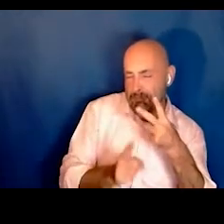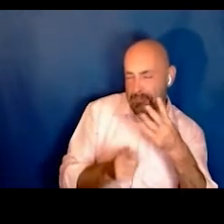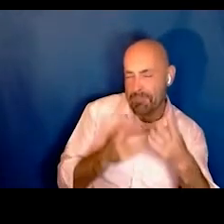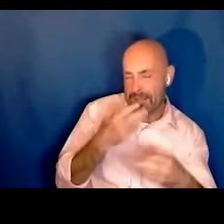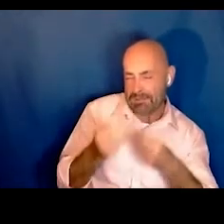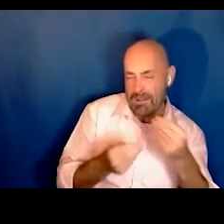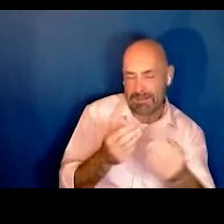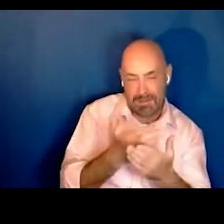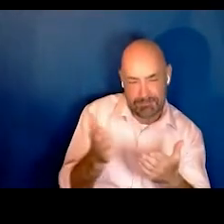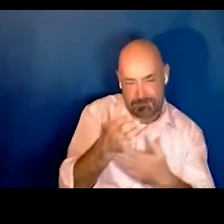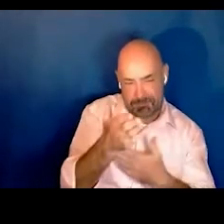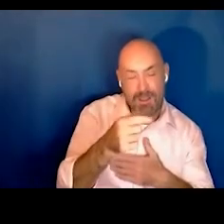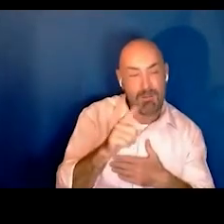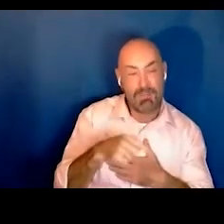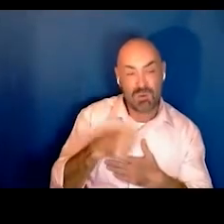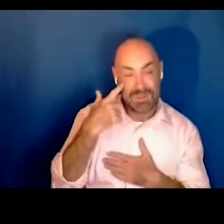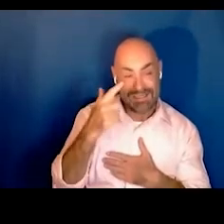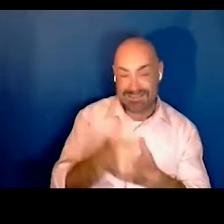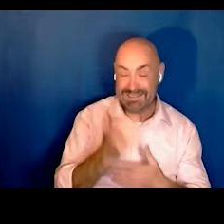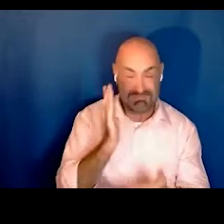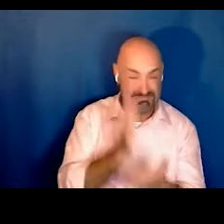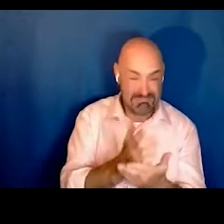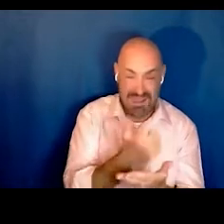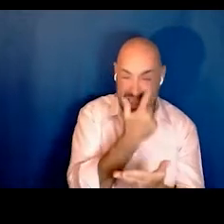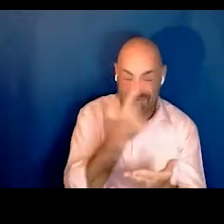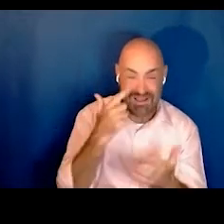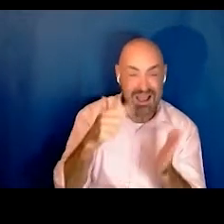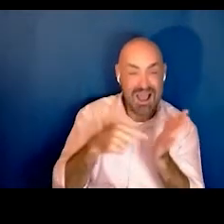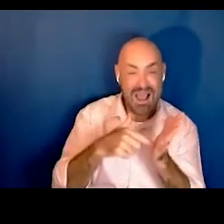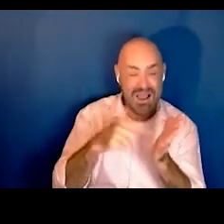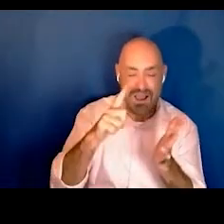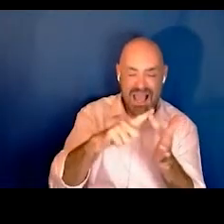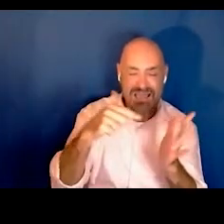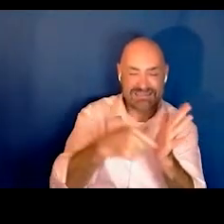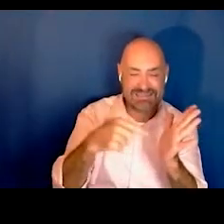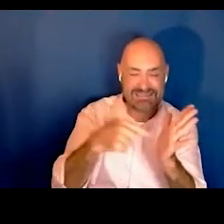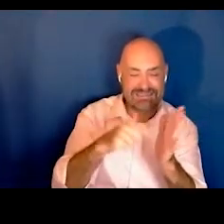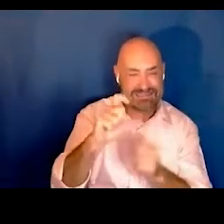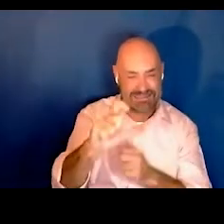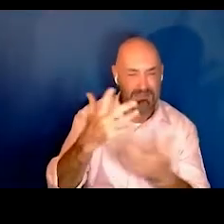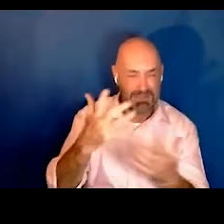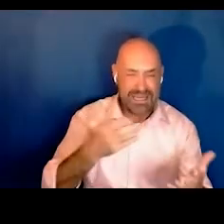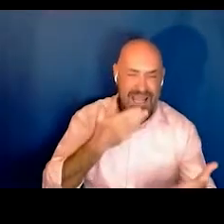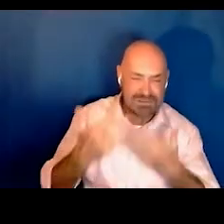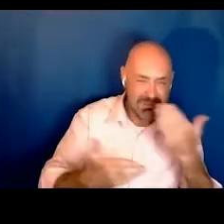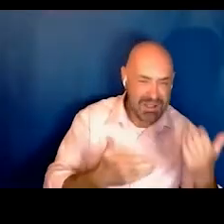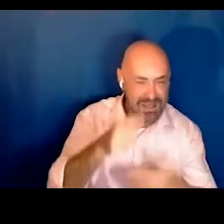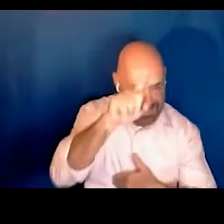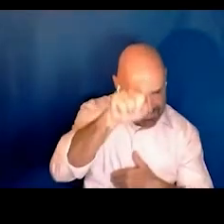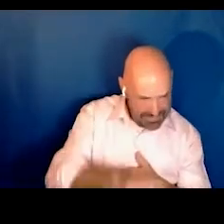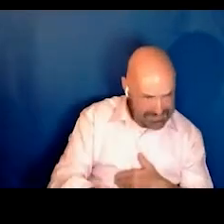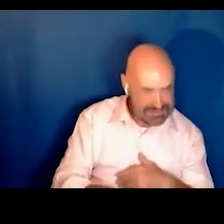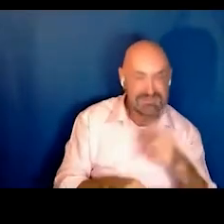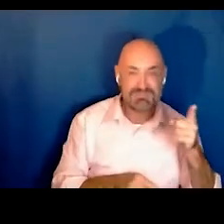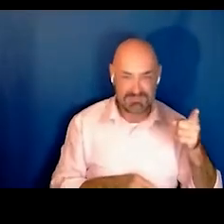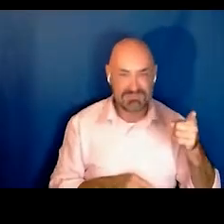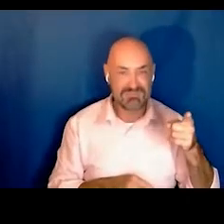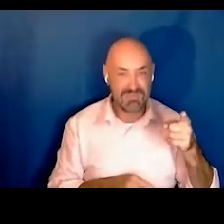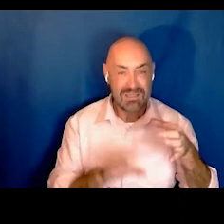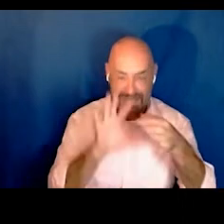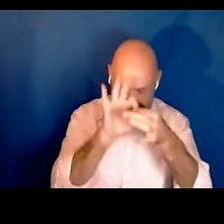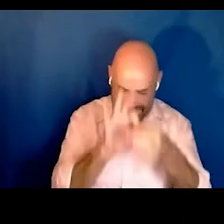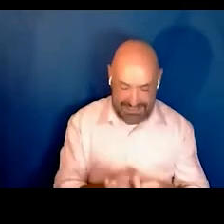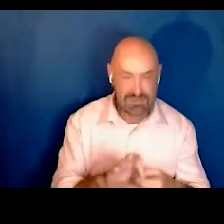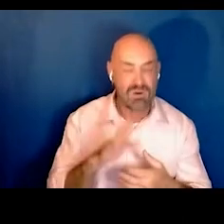later to see the evidence that the IPCC and others have outlined in how these common causes are linked